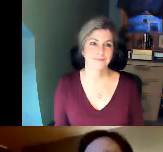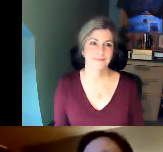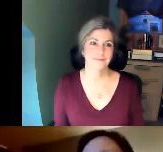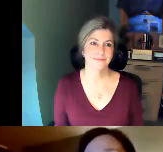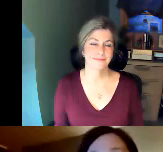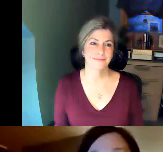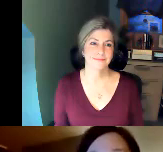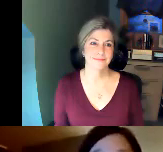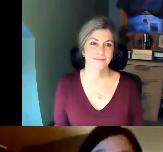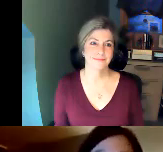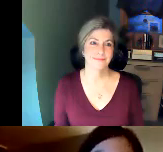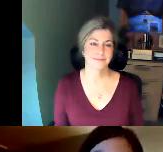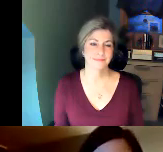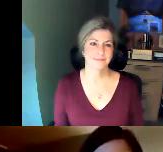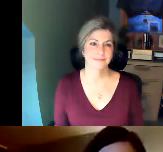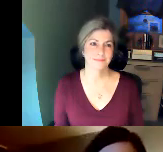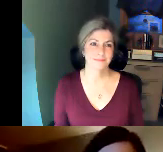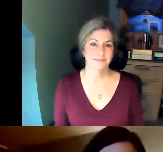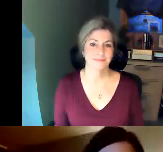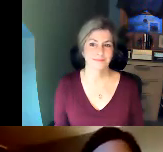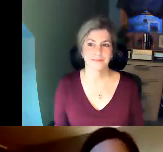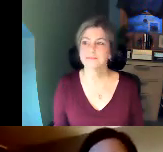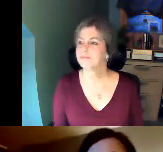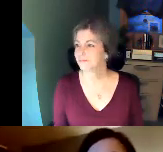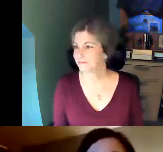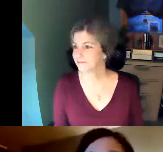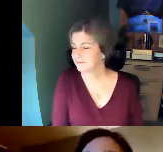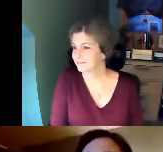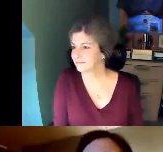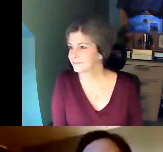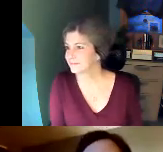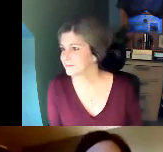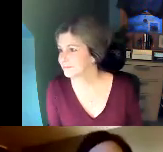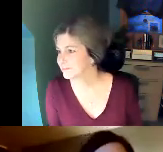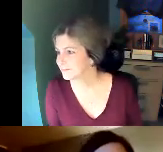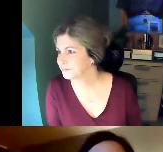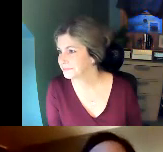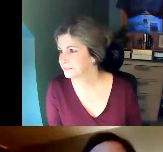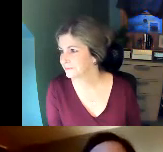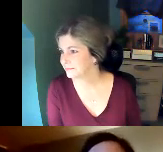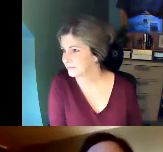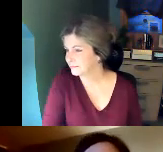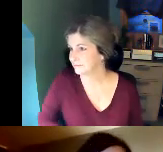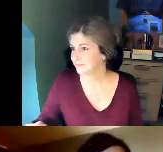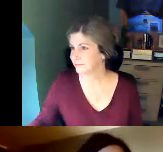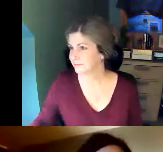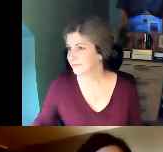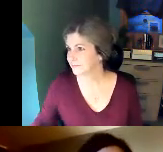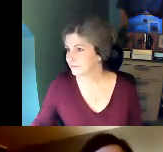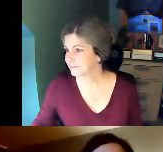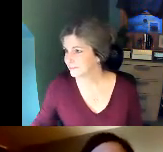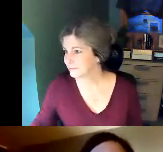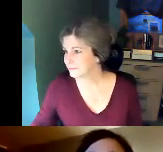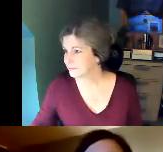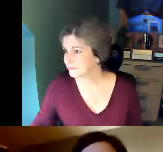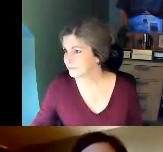a big task to fill out the FAFSA. It takes time and it takes a lot of gathering your thoughts